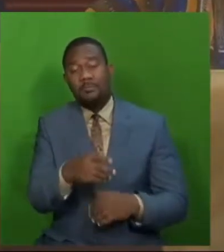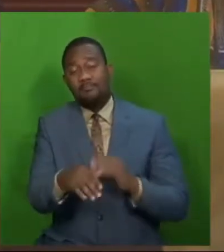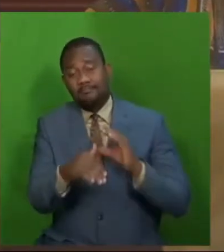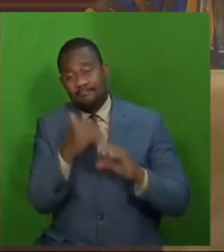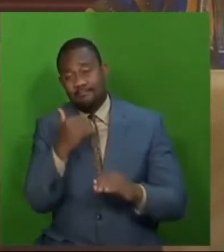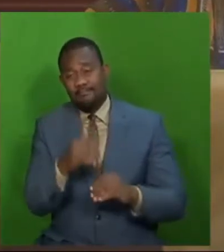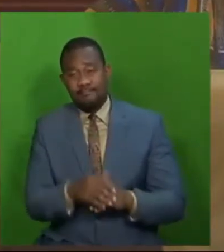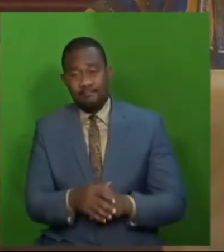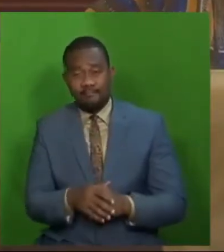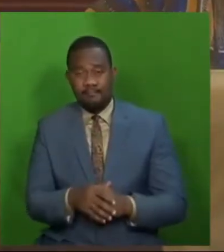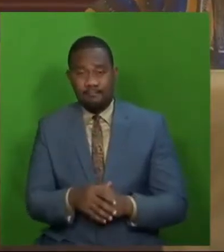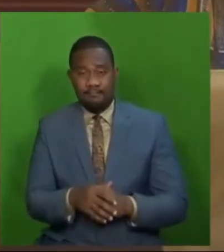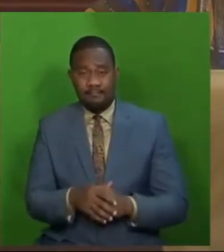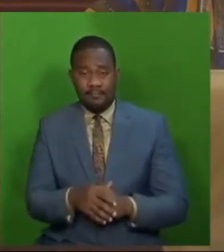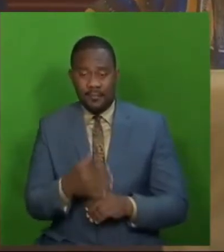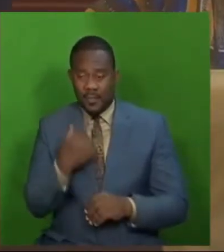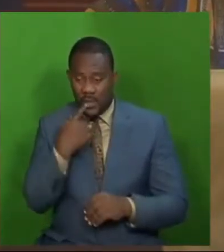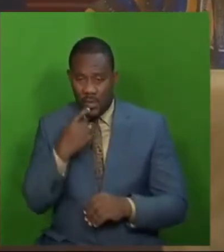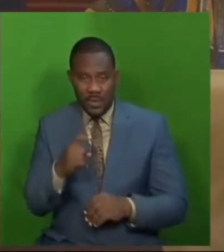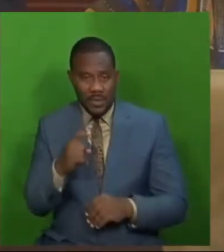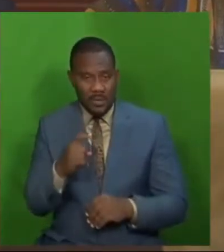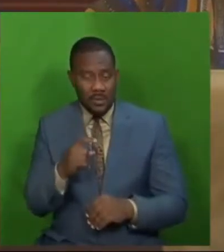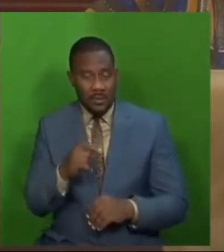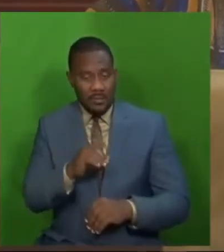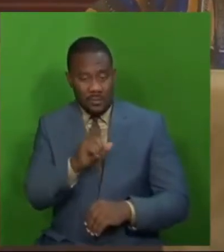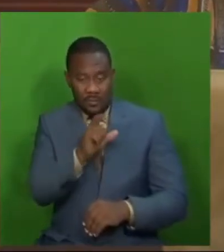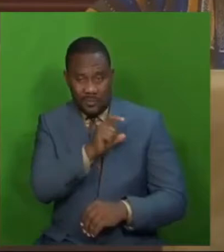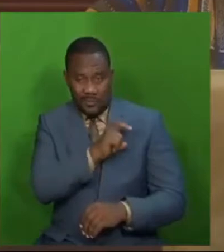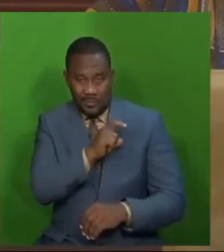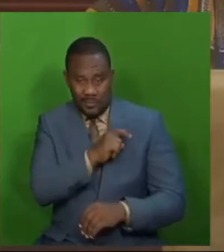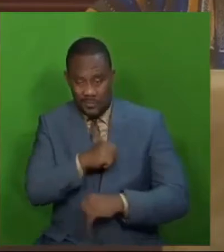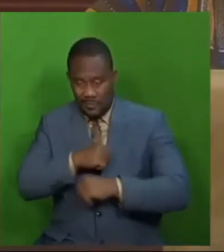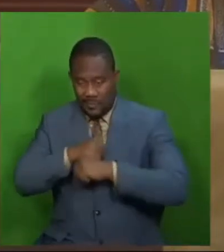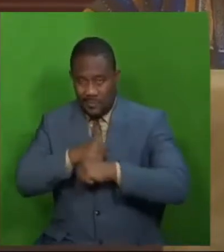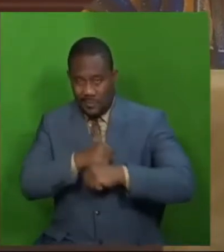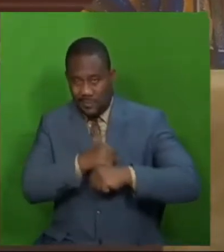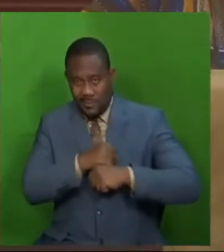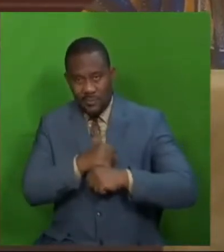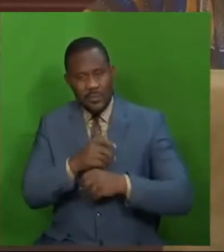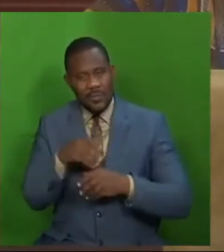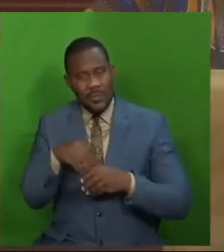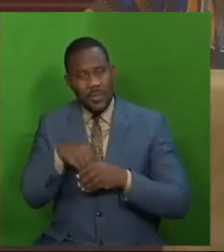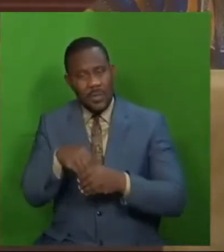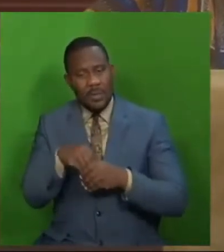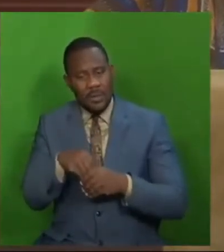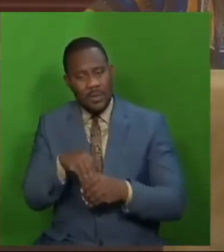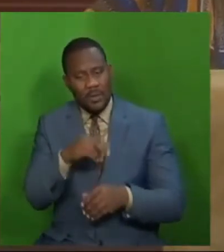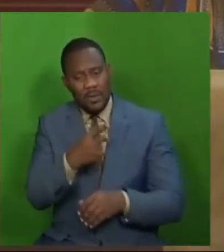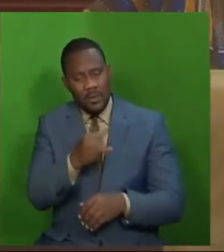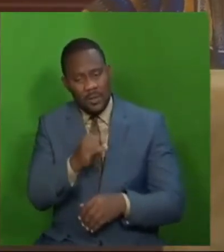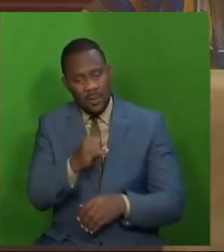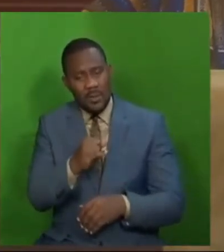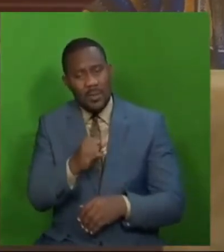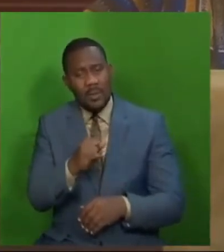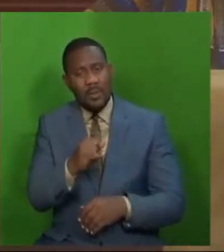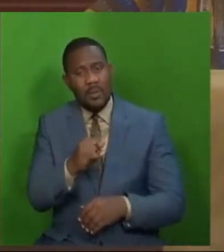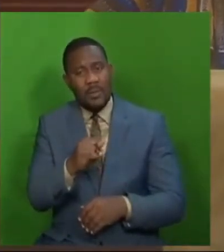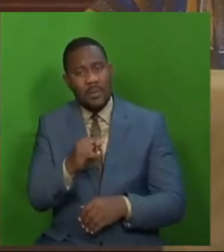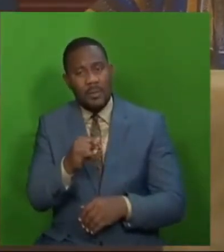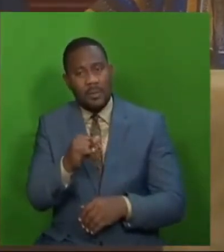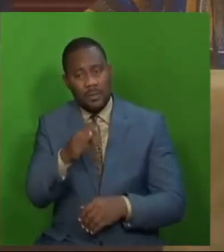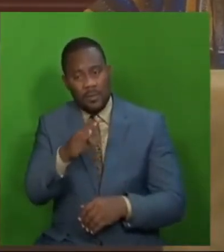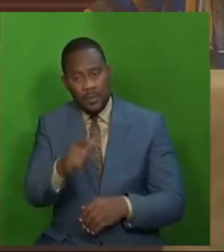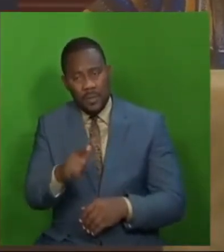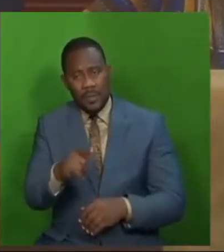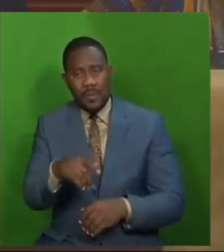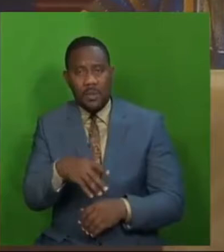orders police protection for tomato traders on Kumasi-Bolga, Burkina Faso road. Is Burkina